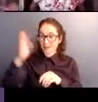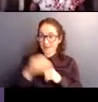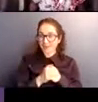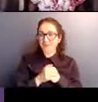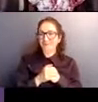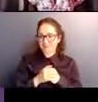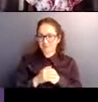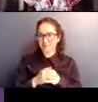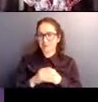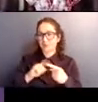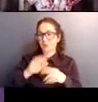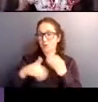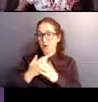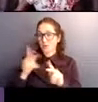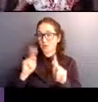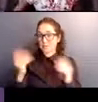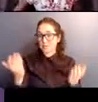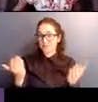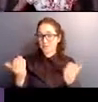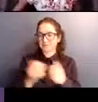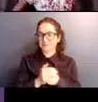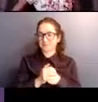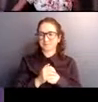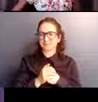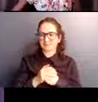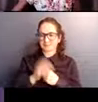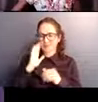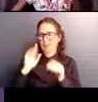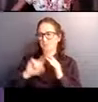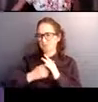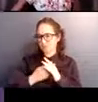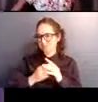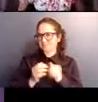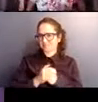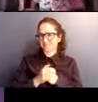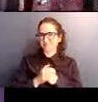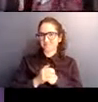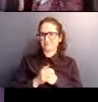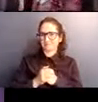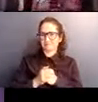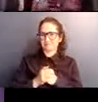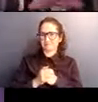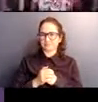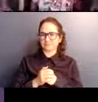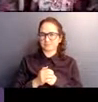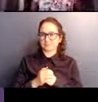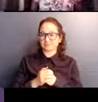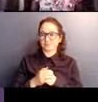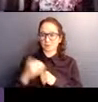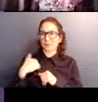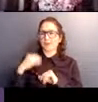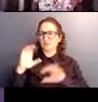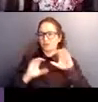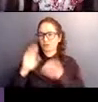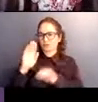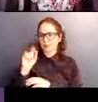our community of learners here. I will start. We have a chat box